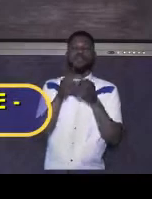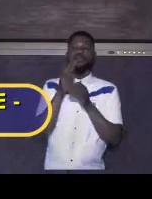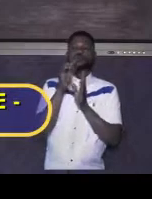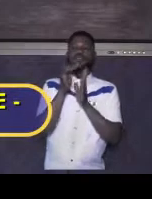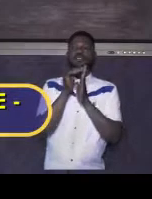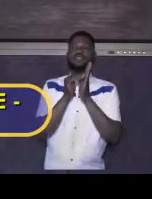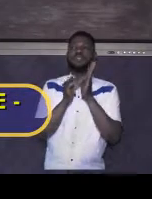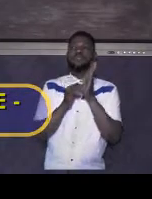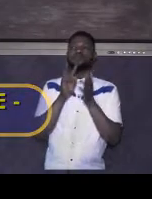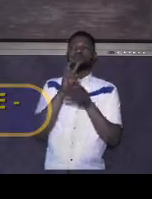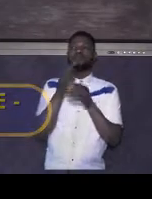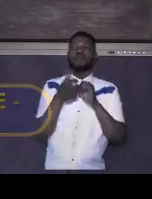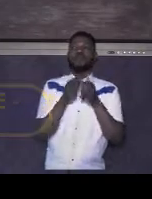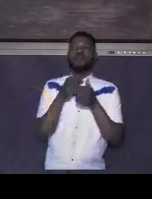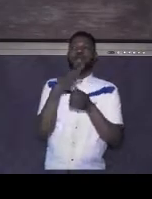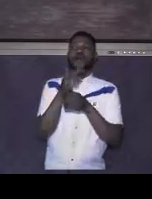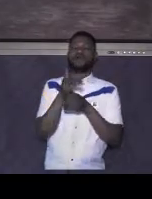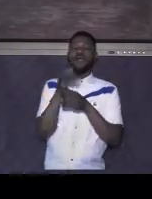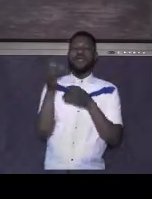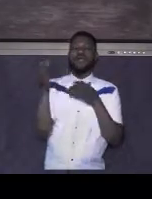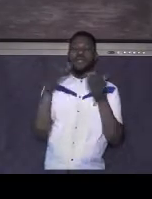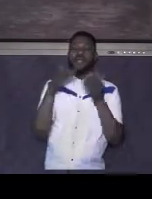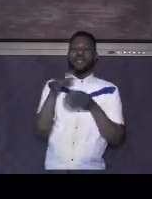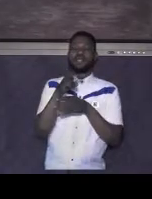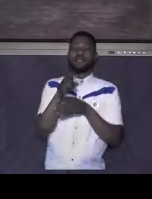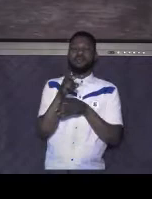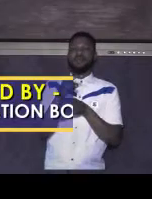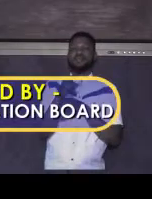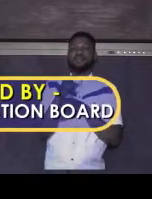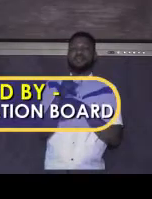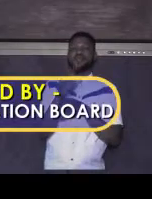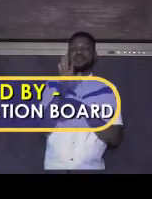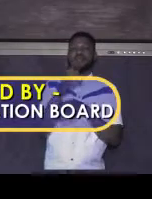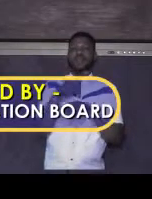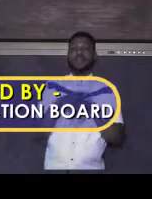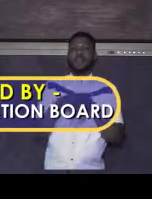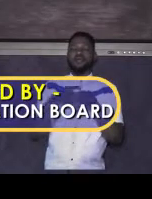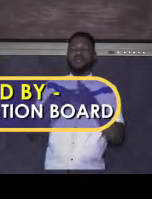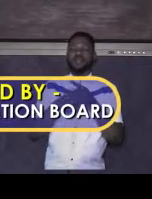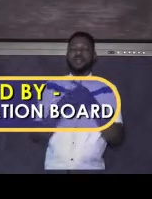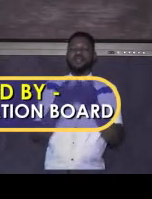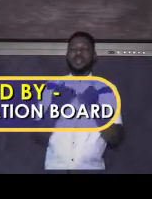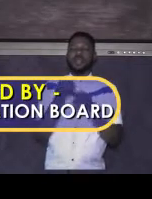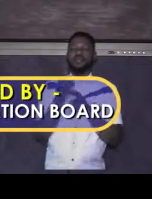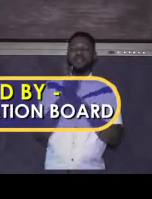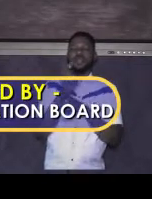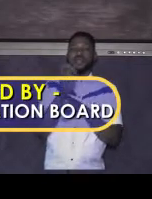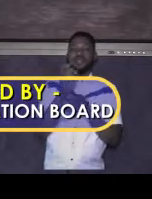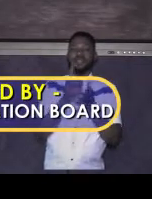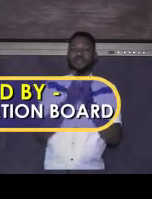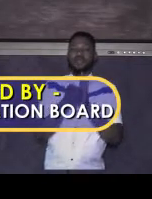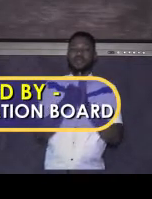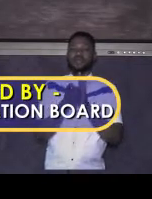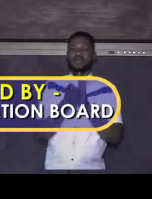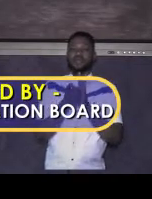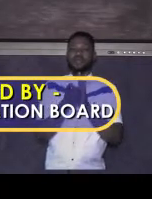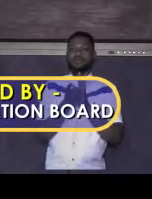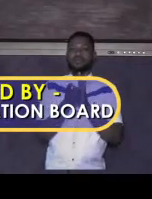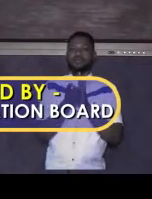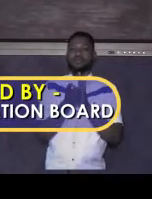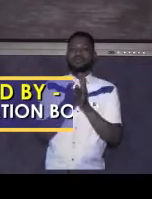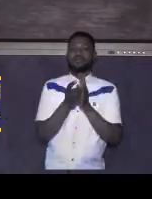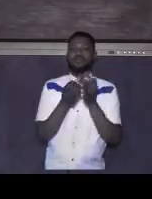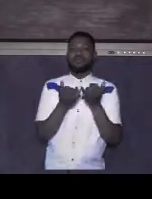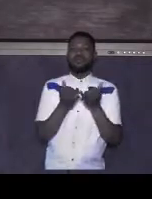Nigeria. Question number 2. State 2 problems of air transportation. You have 30 seconds to